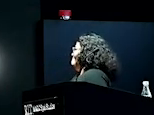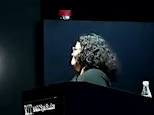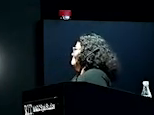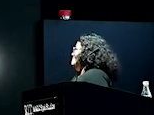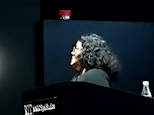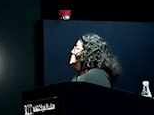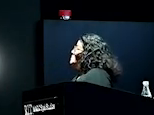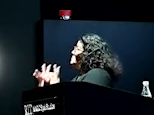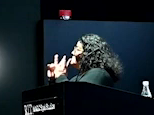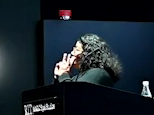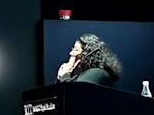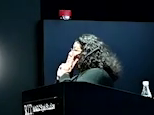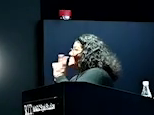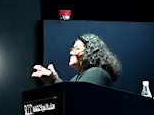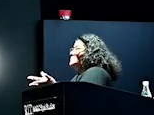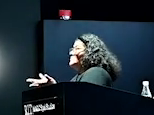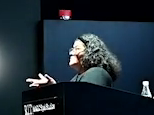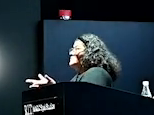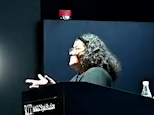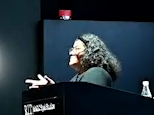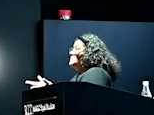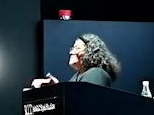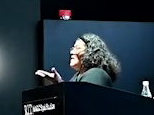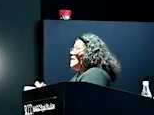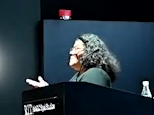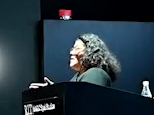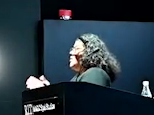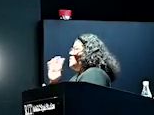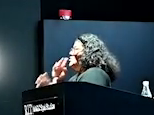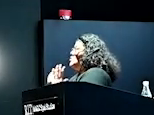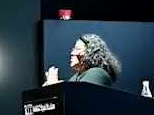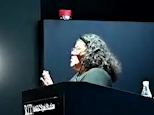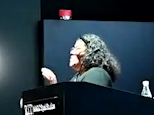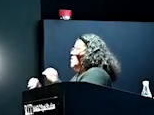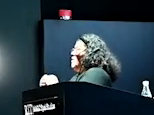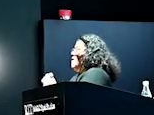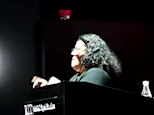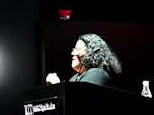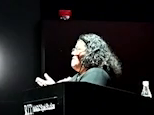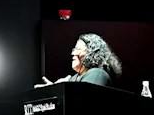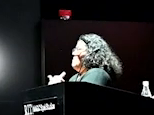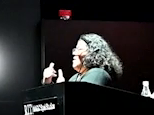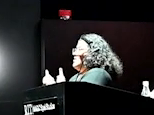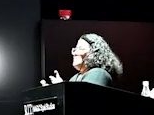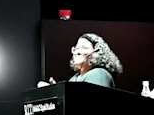we'll see. Next time I'm here, I may show you more on this.